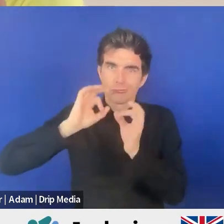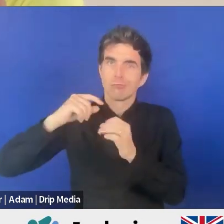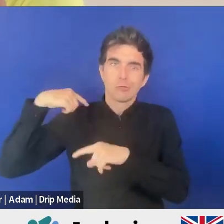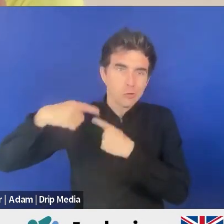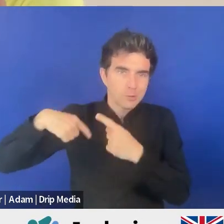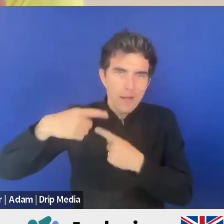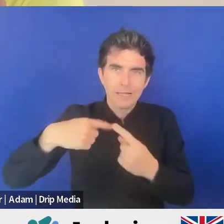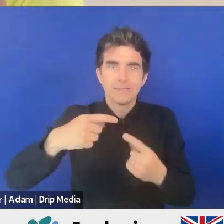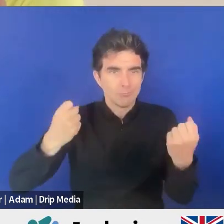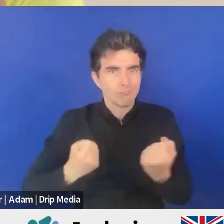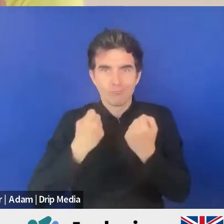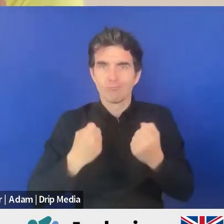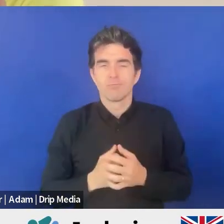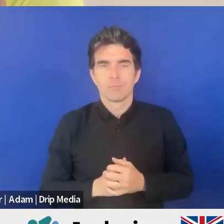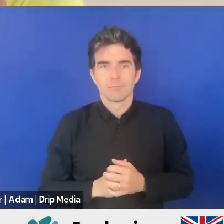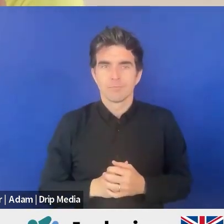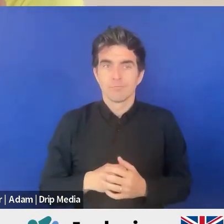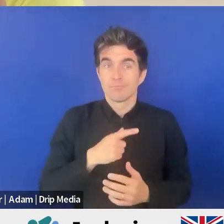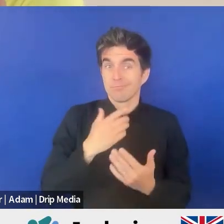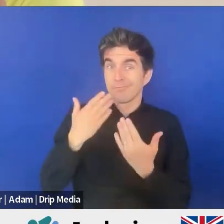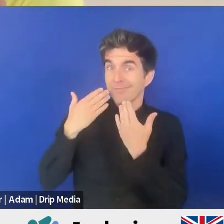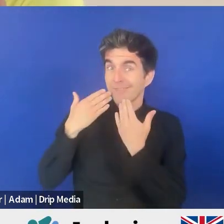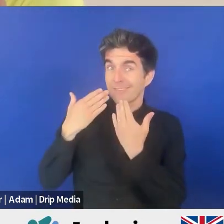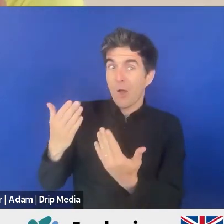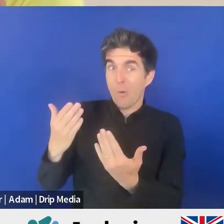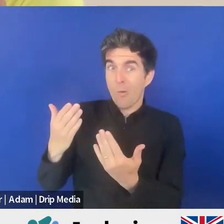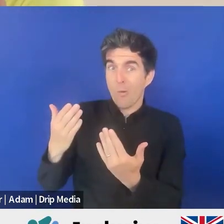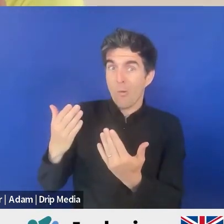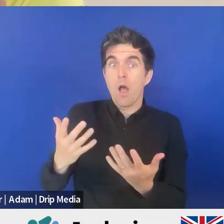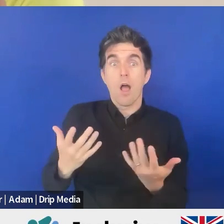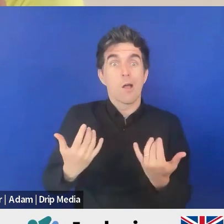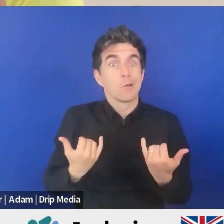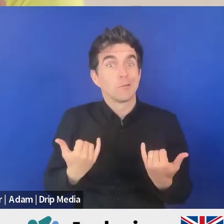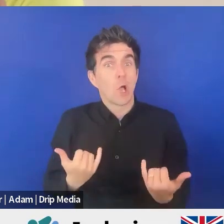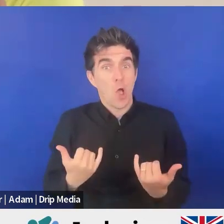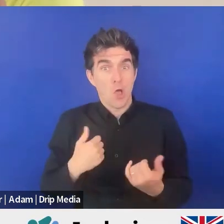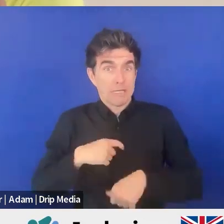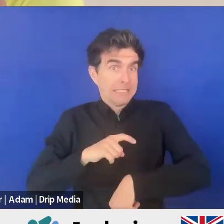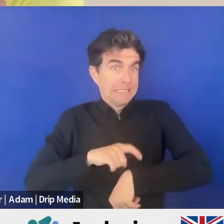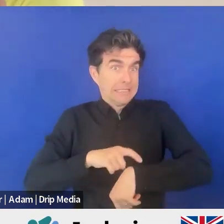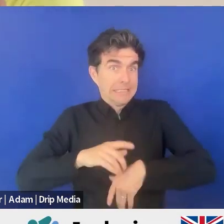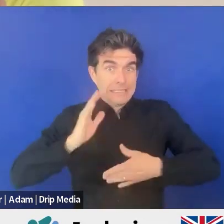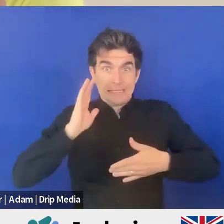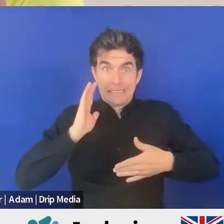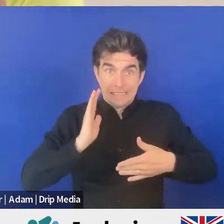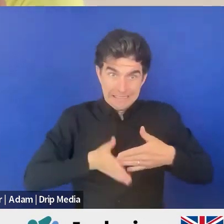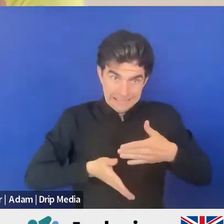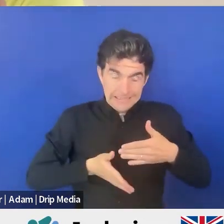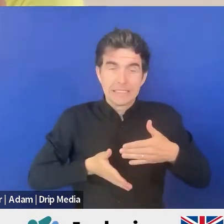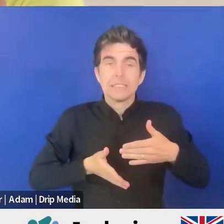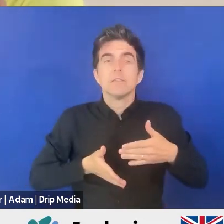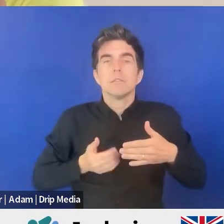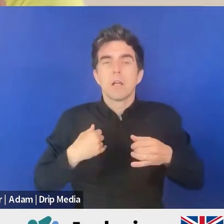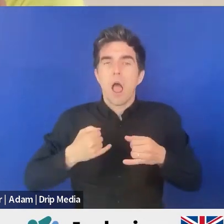And now that we've come to almost the end of our time, we have the final session, which is